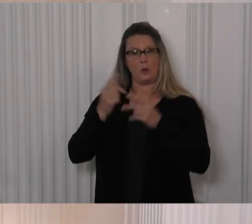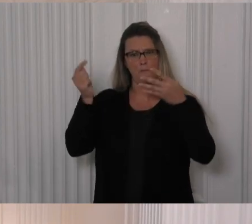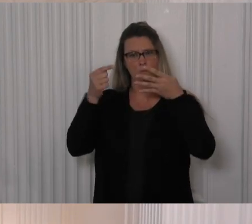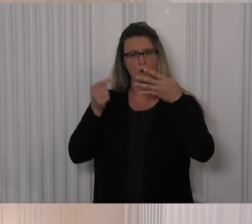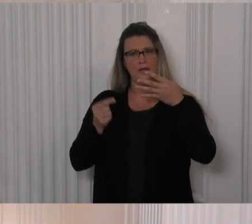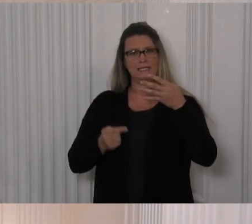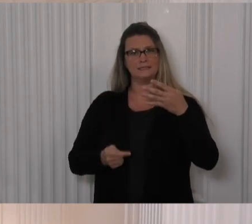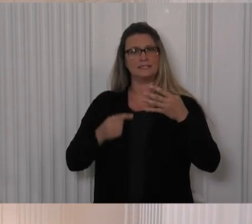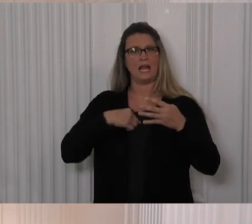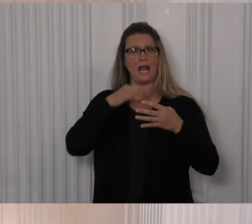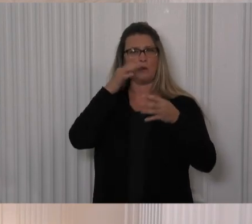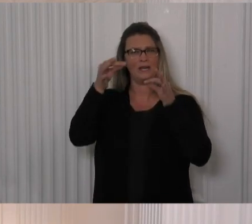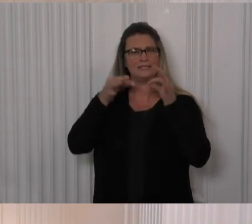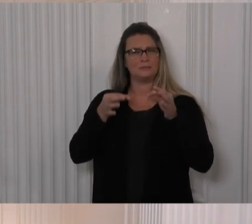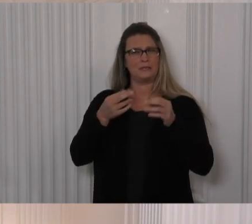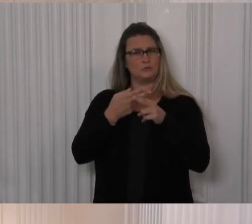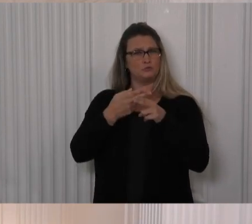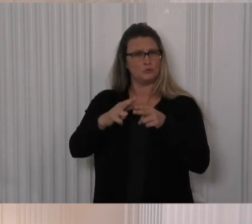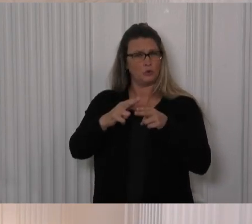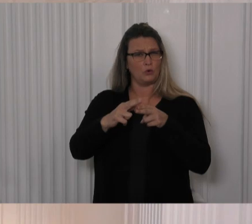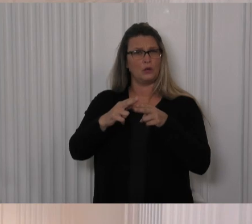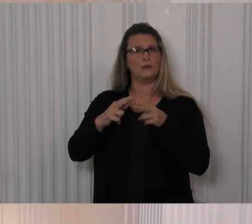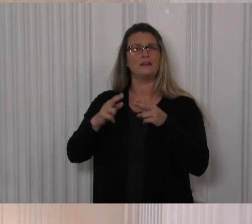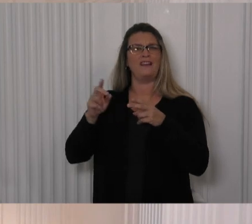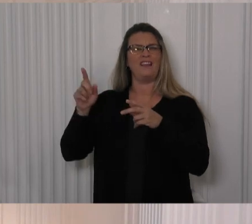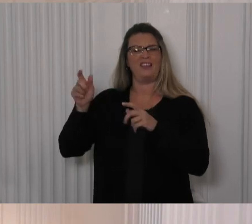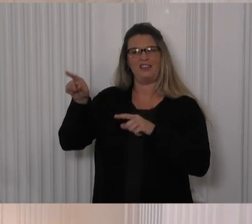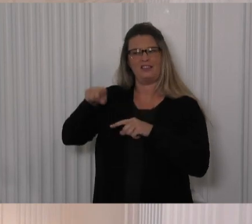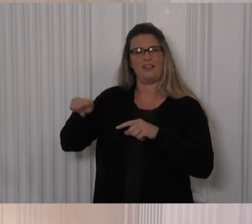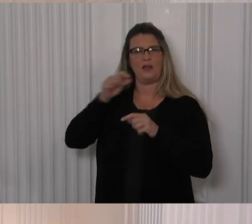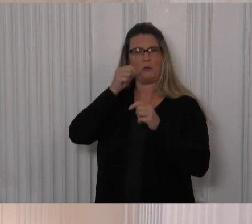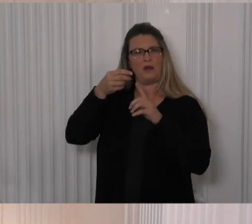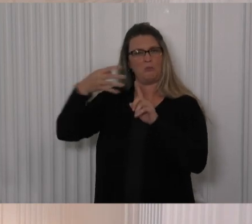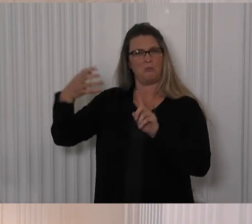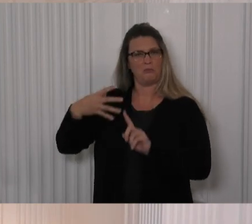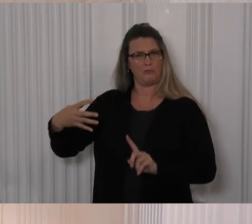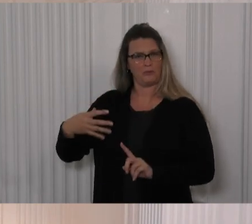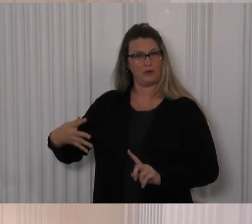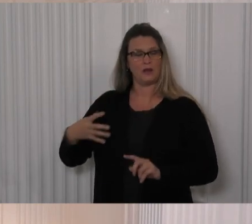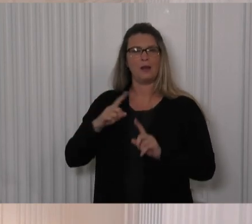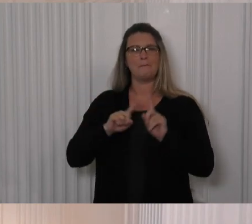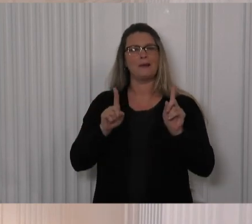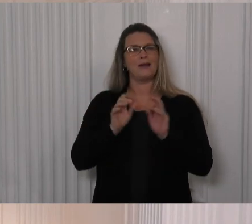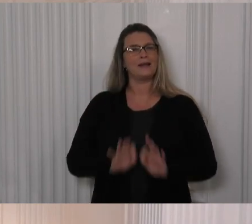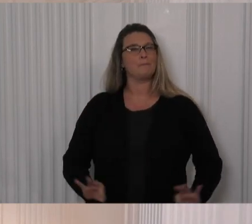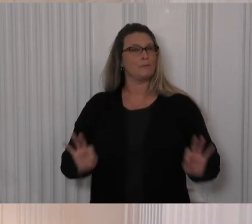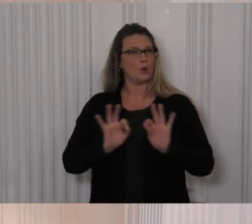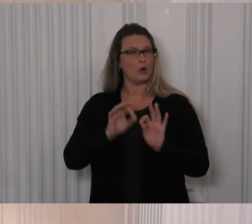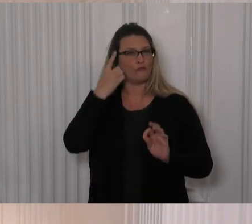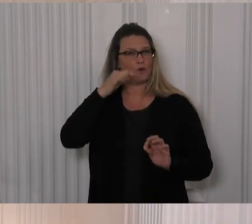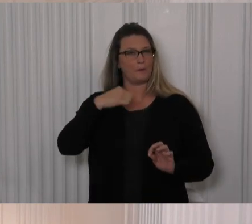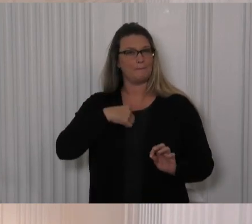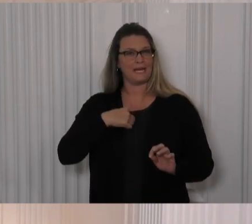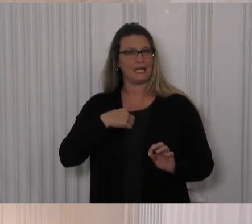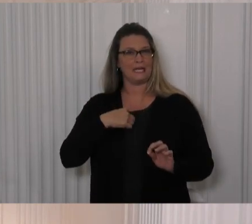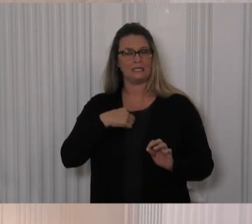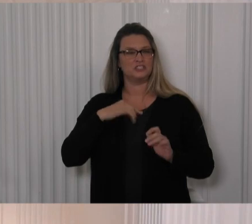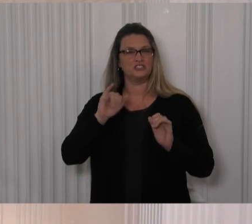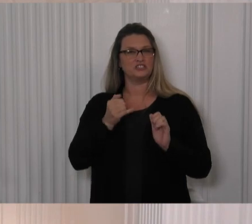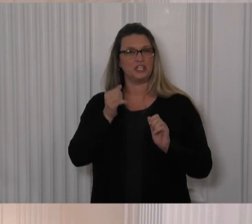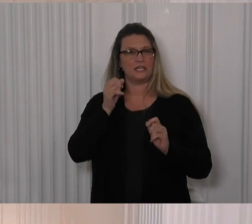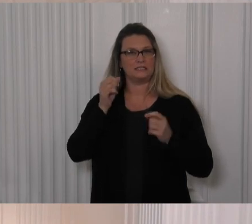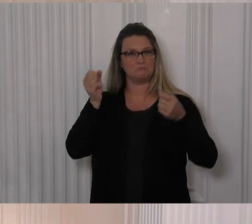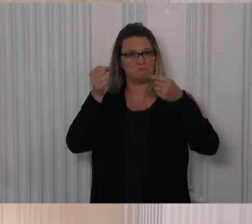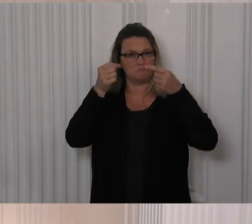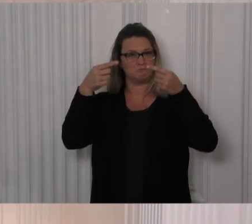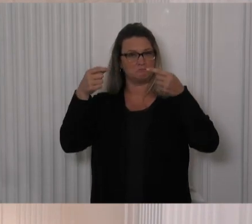you about in a little while, but I think it's kind of important for me to just go through point by point, and